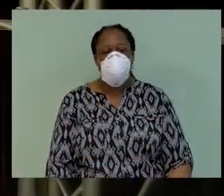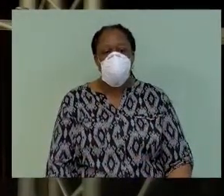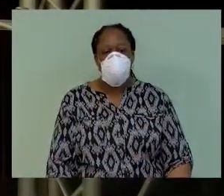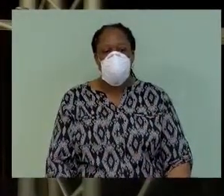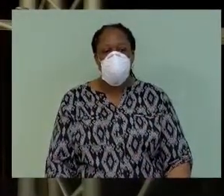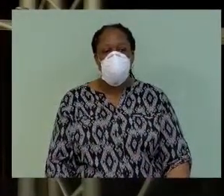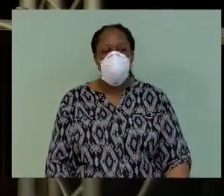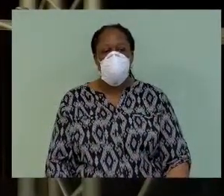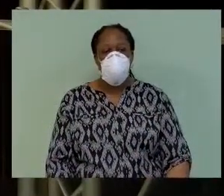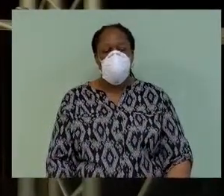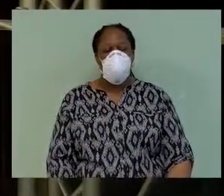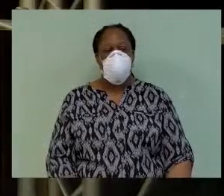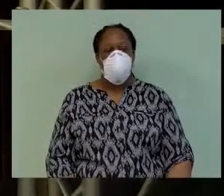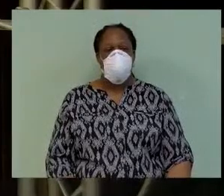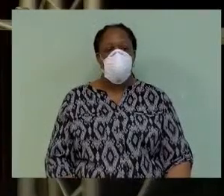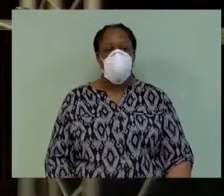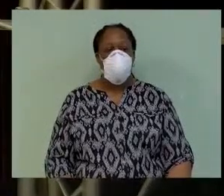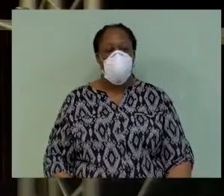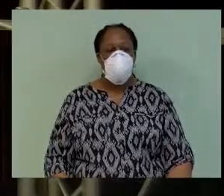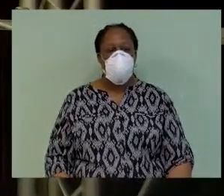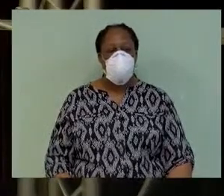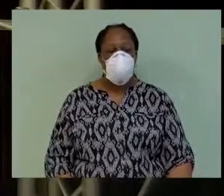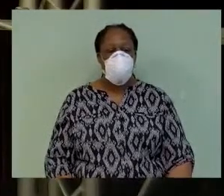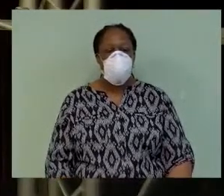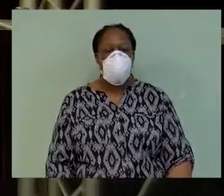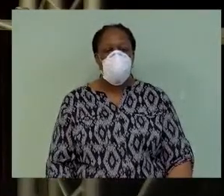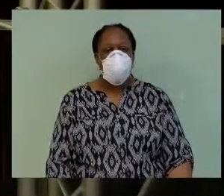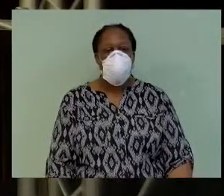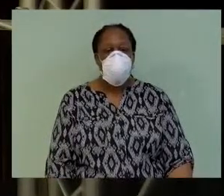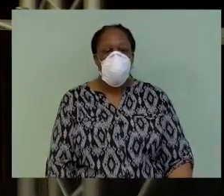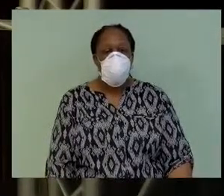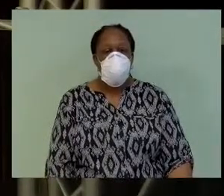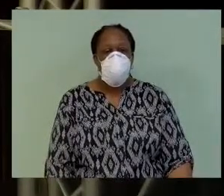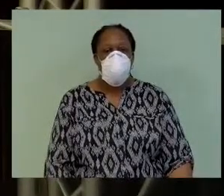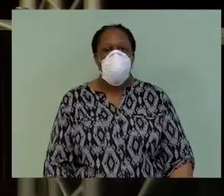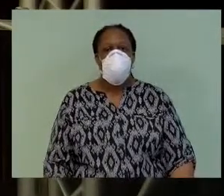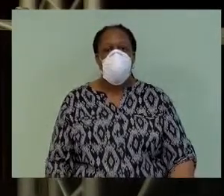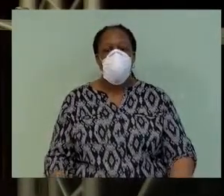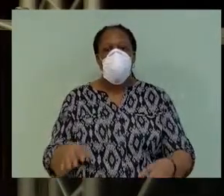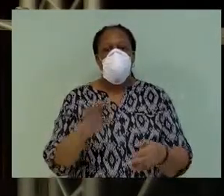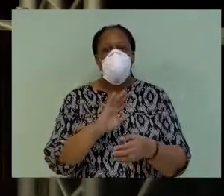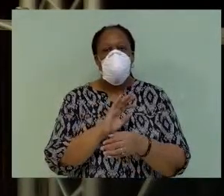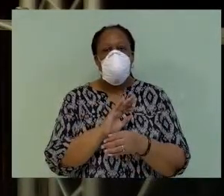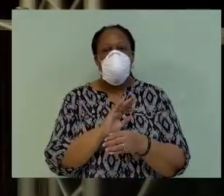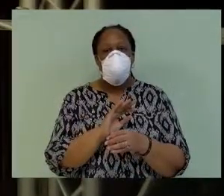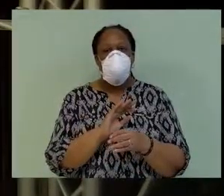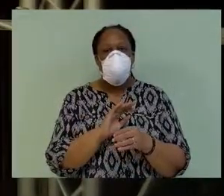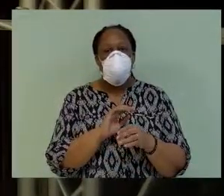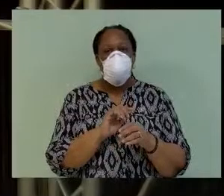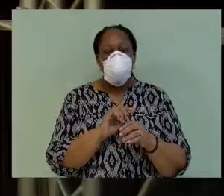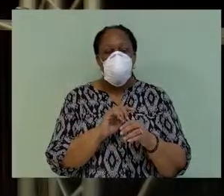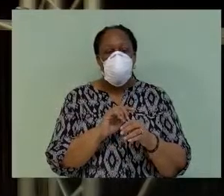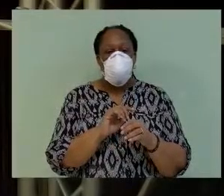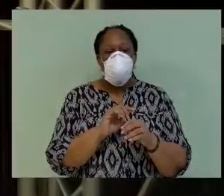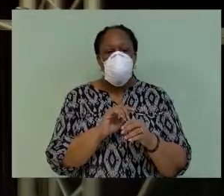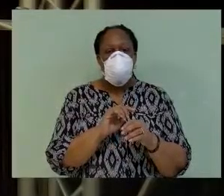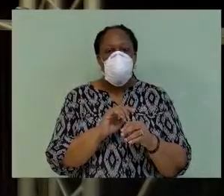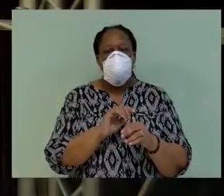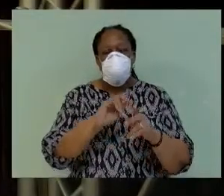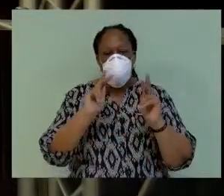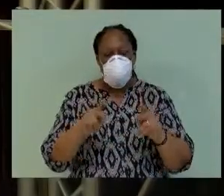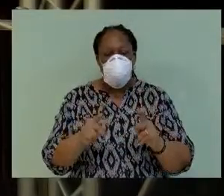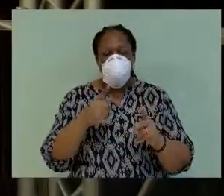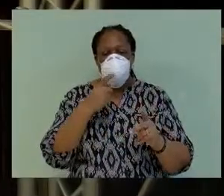or unrepresented defendants ensure that the court is supplied with their up-to-date contact information.